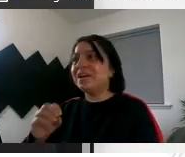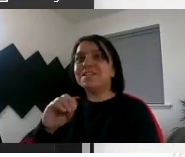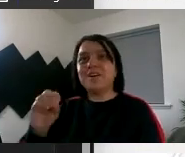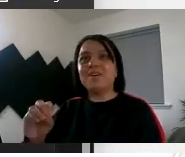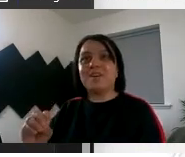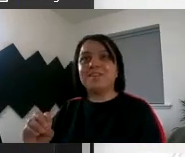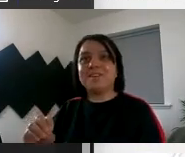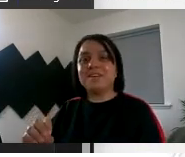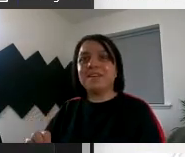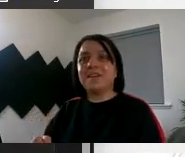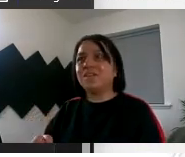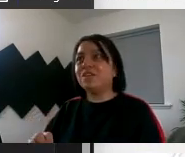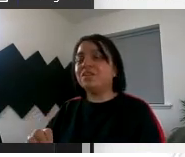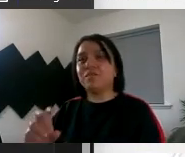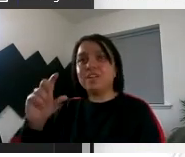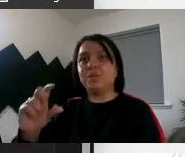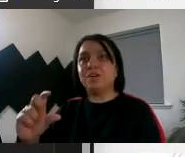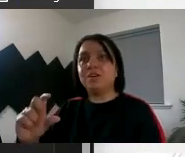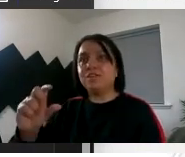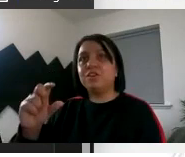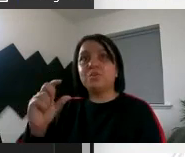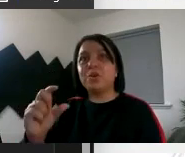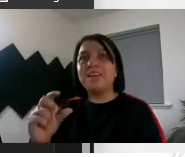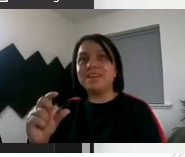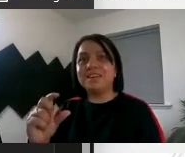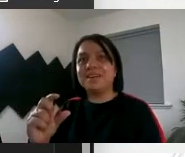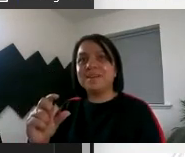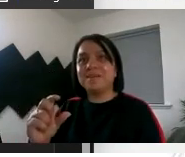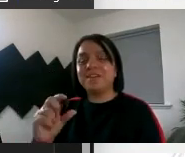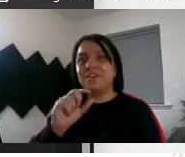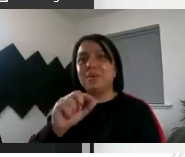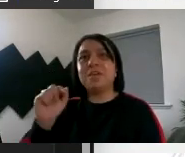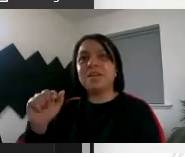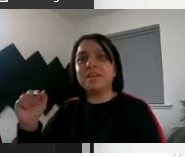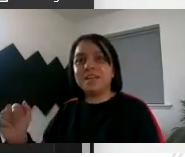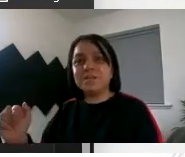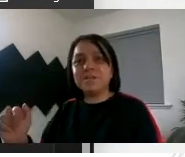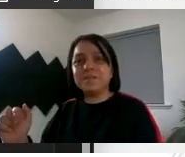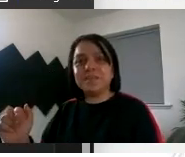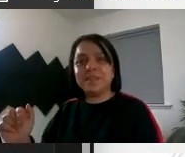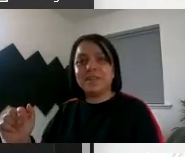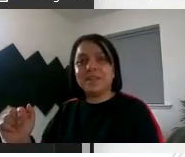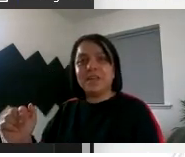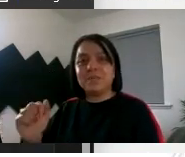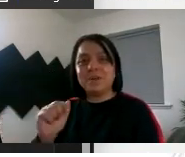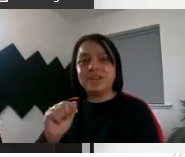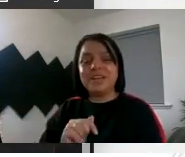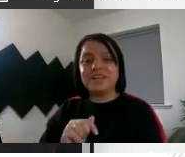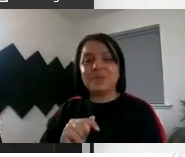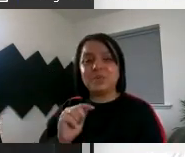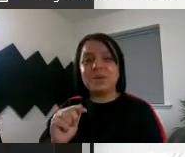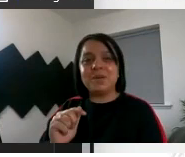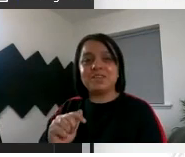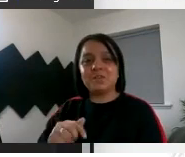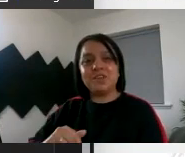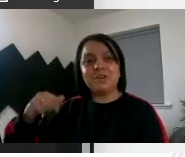So in Scotland, they use for little, they use wee, like W-E-E. But in English,